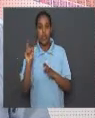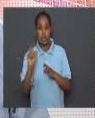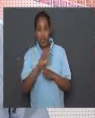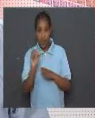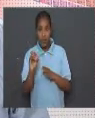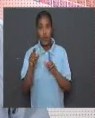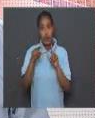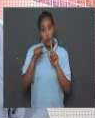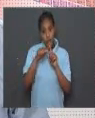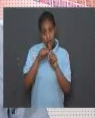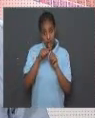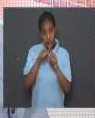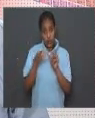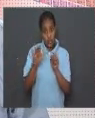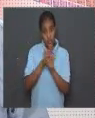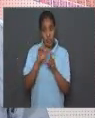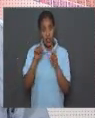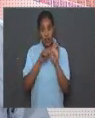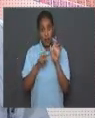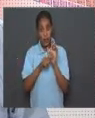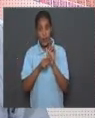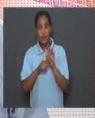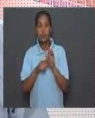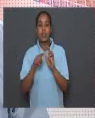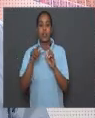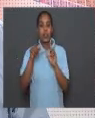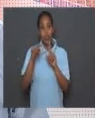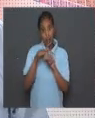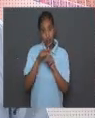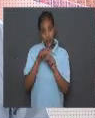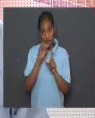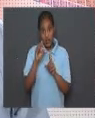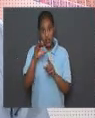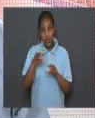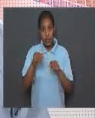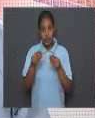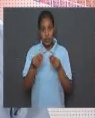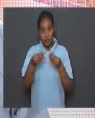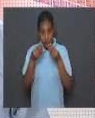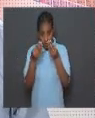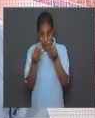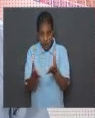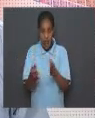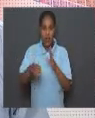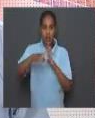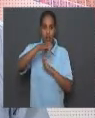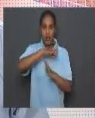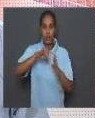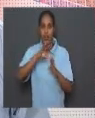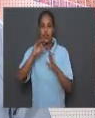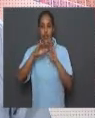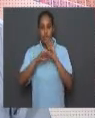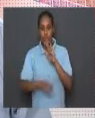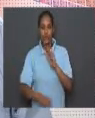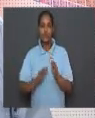and positively charged ions move towards the cathode and gain electrons, or reduce.